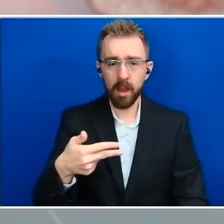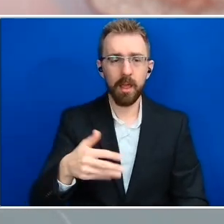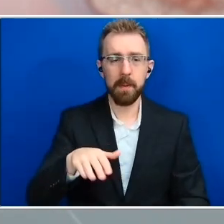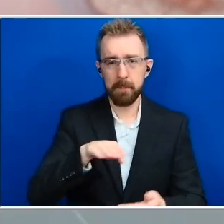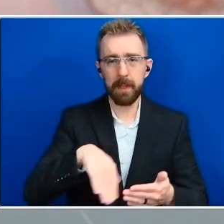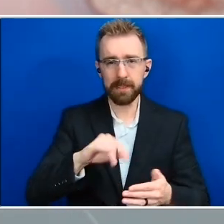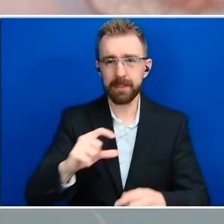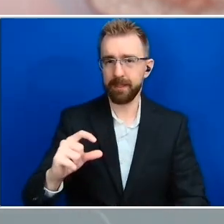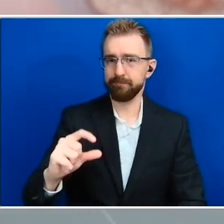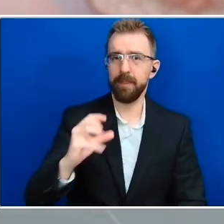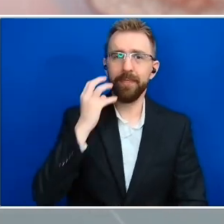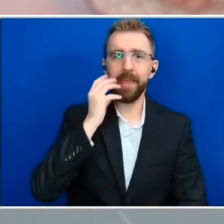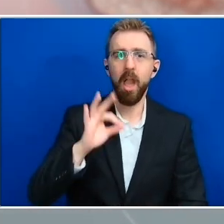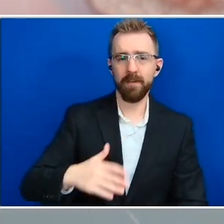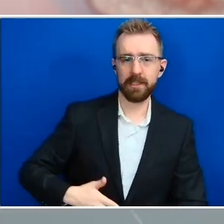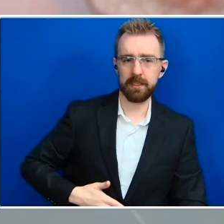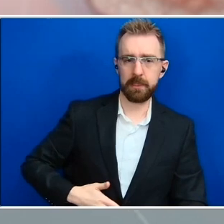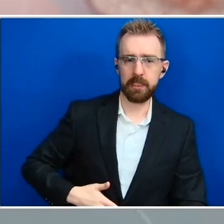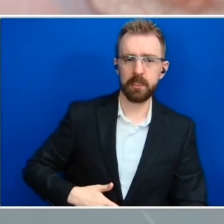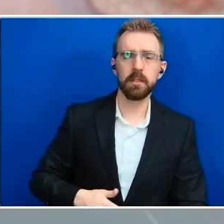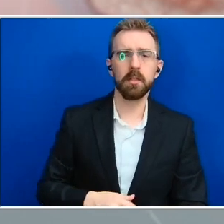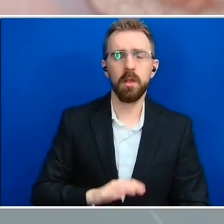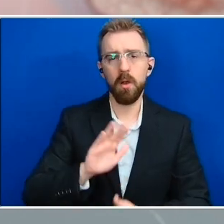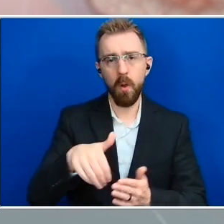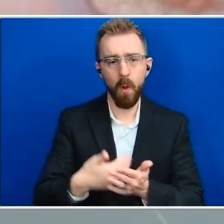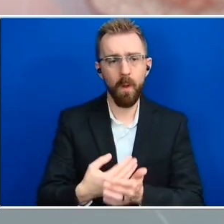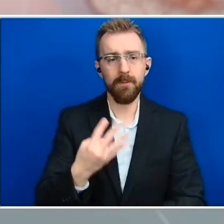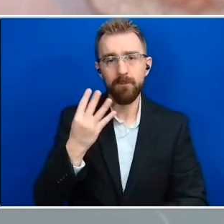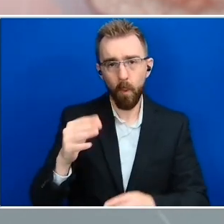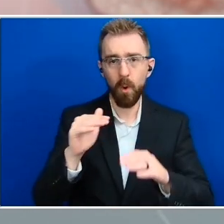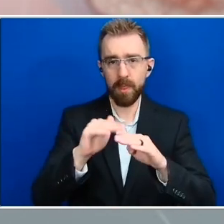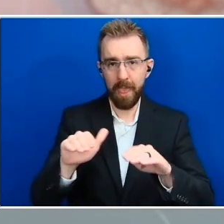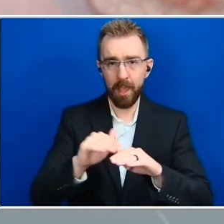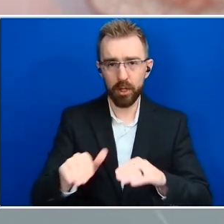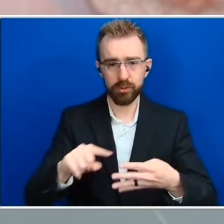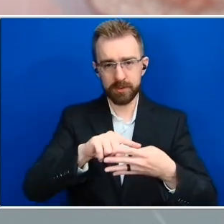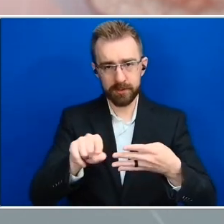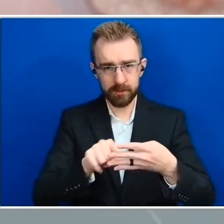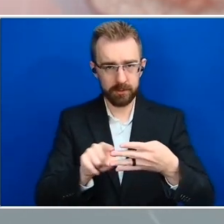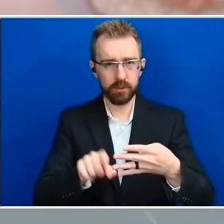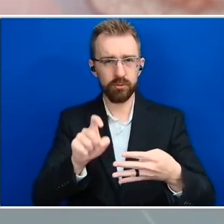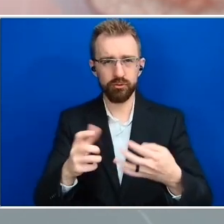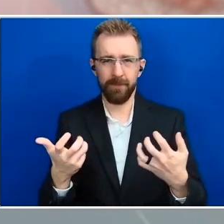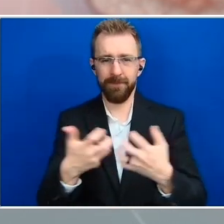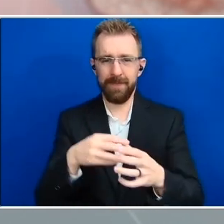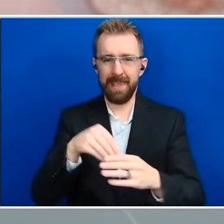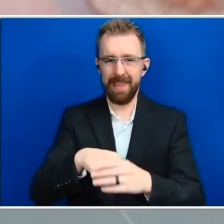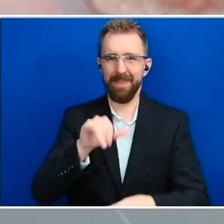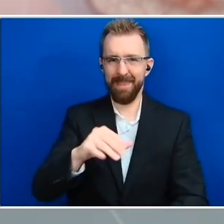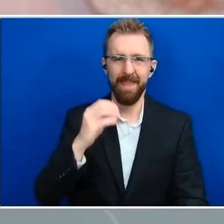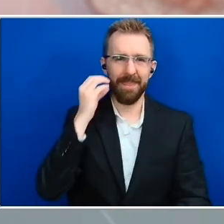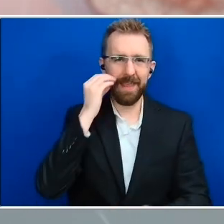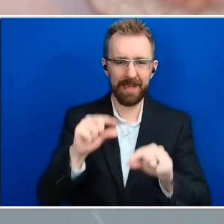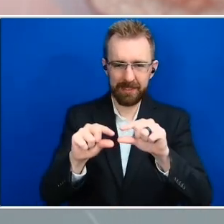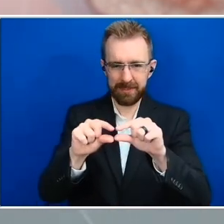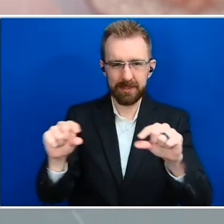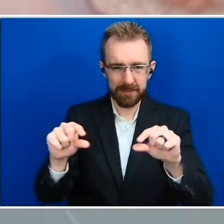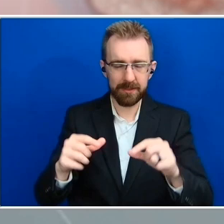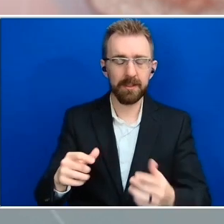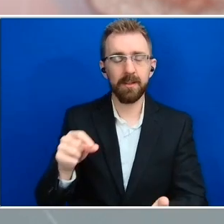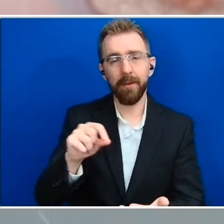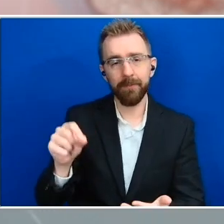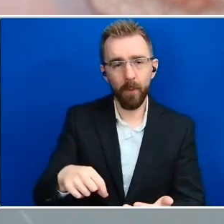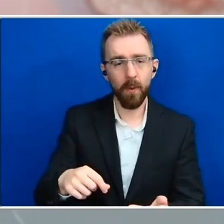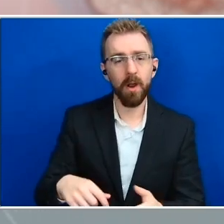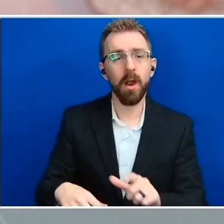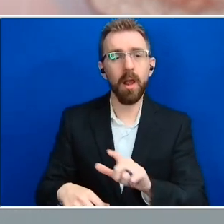stomach. And all 4 layers should fit into that thickness. Therefore, in the left corner, you